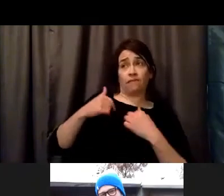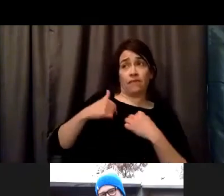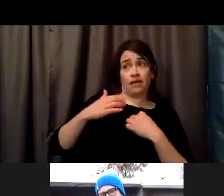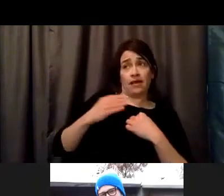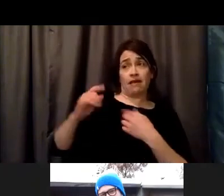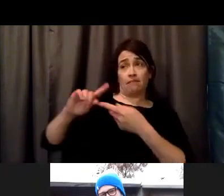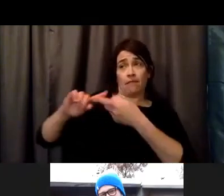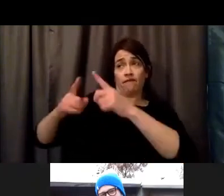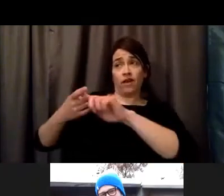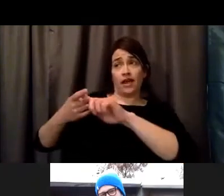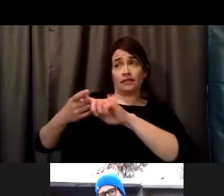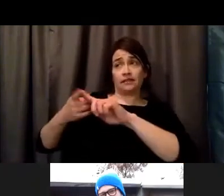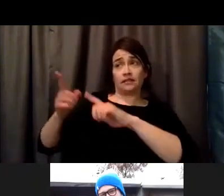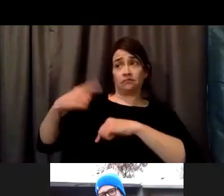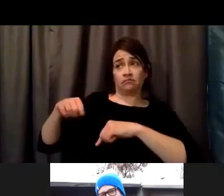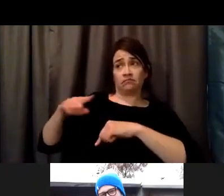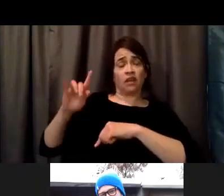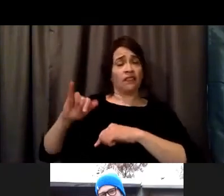American culture.